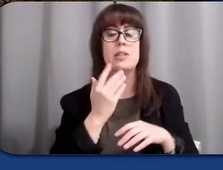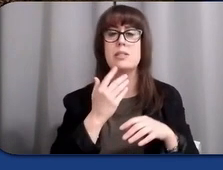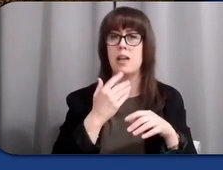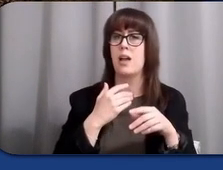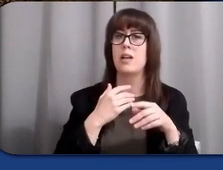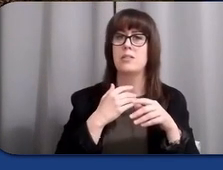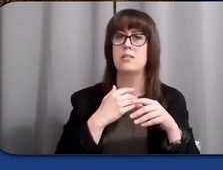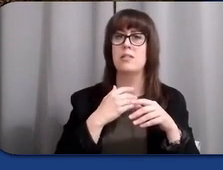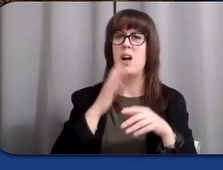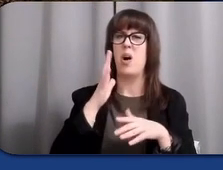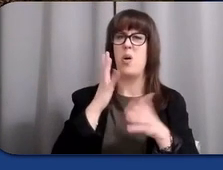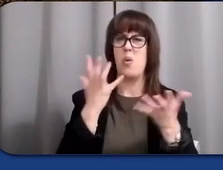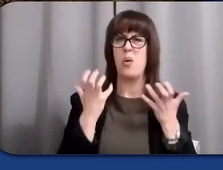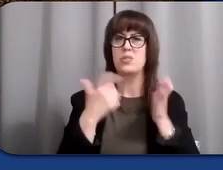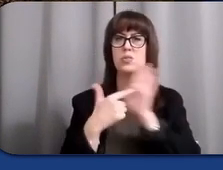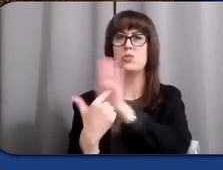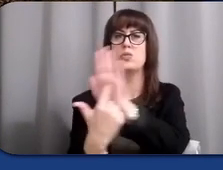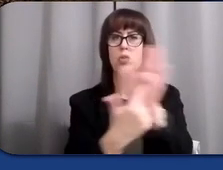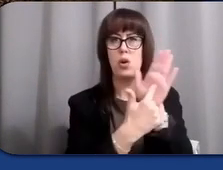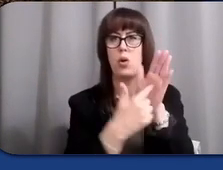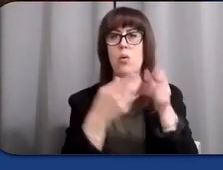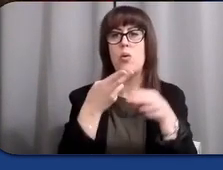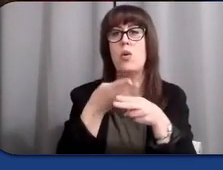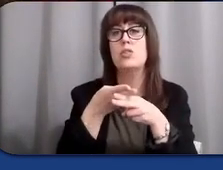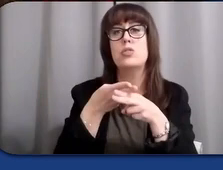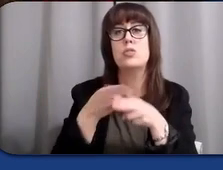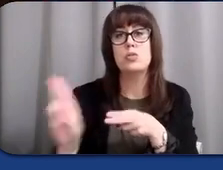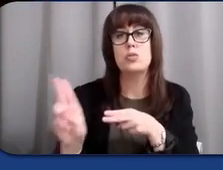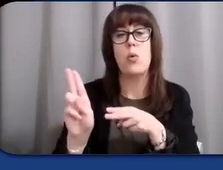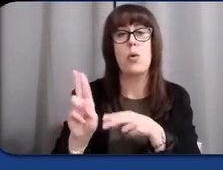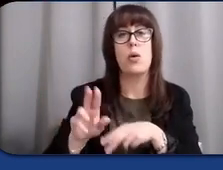in our short documentary titled Bullets to Books.